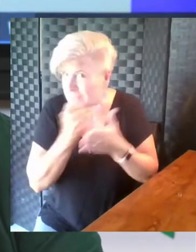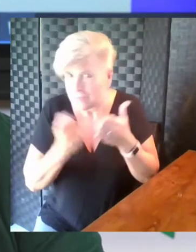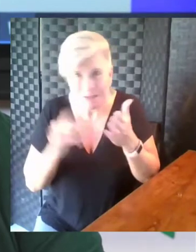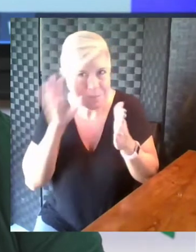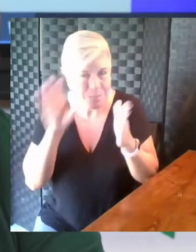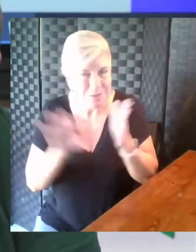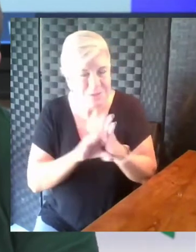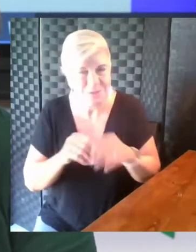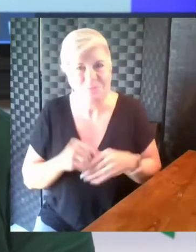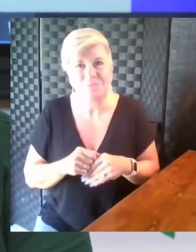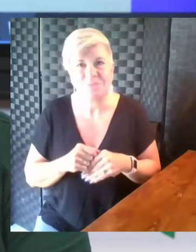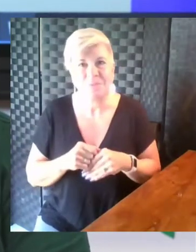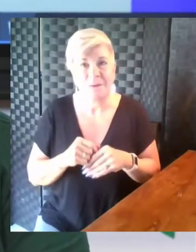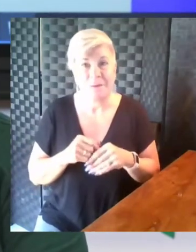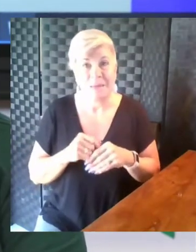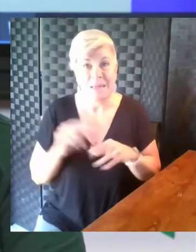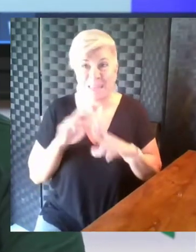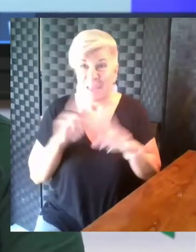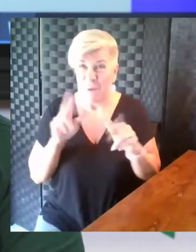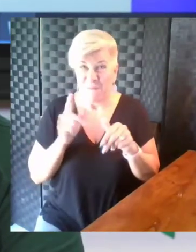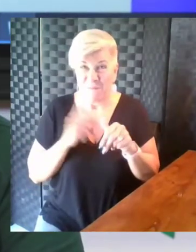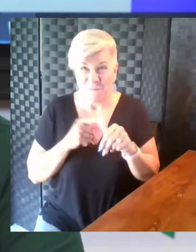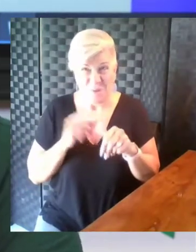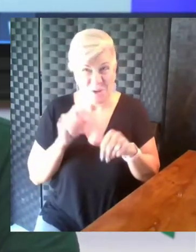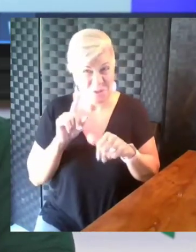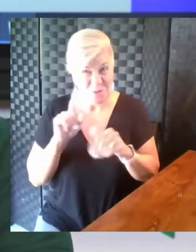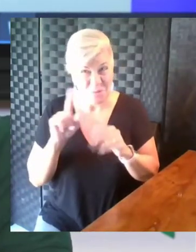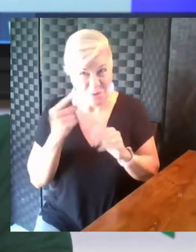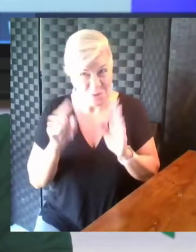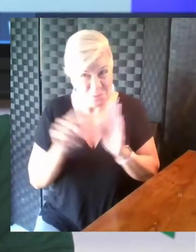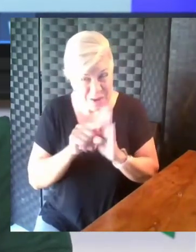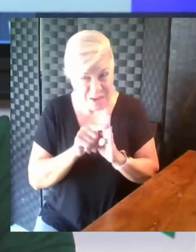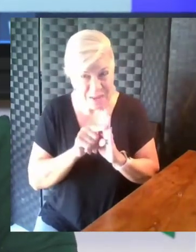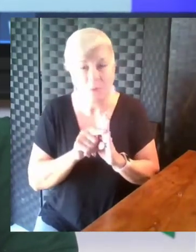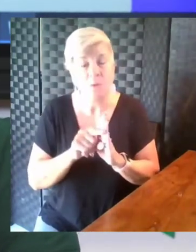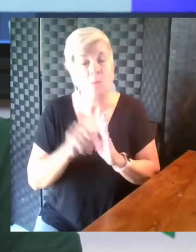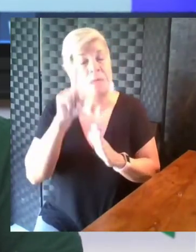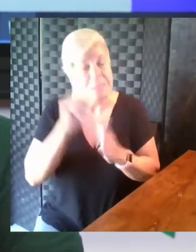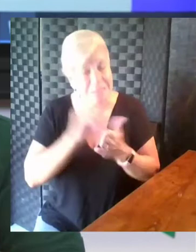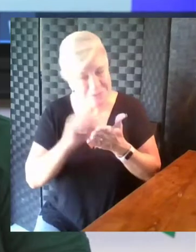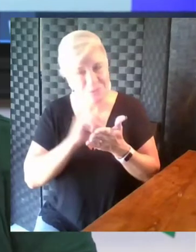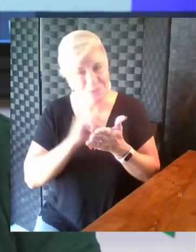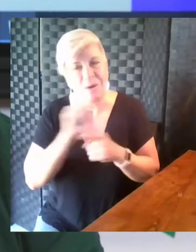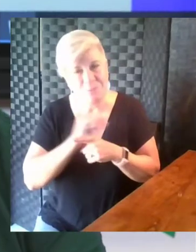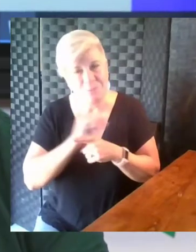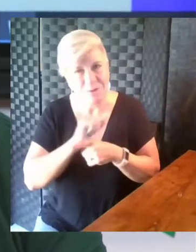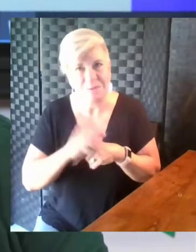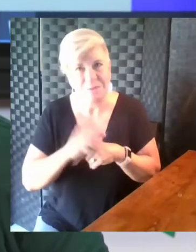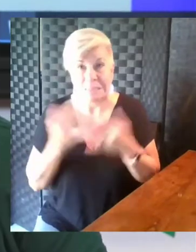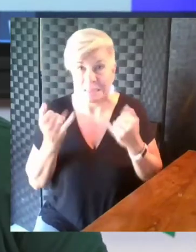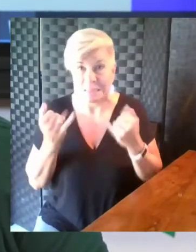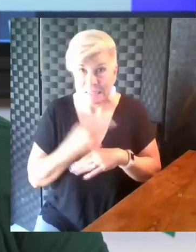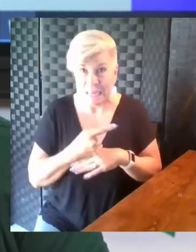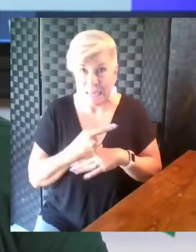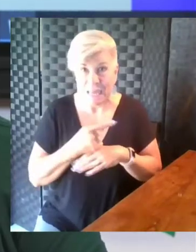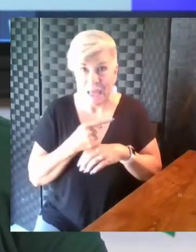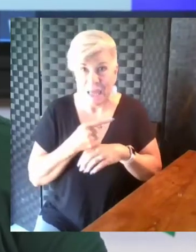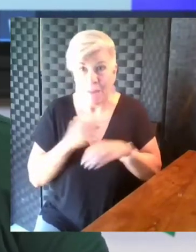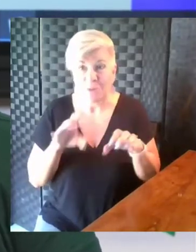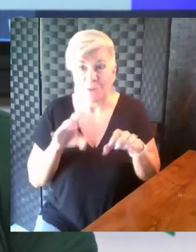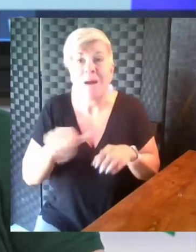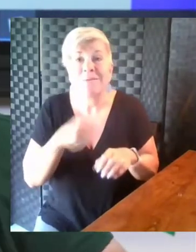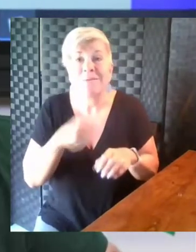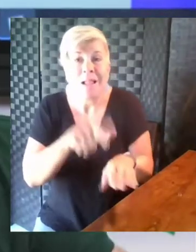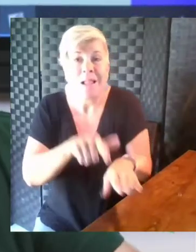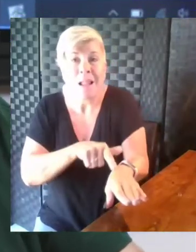them. But if we're getting ready for first grade, we've got to make sure we do some writing too. So today I'm going to do another one of those long